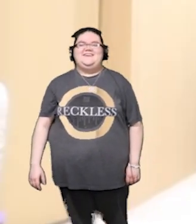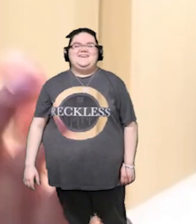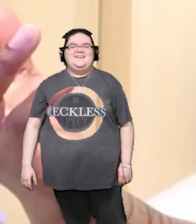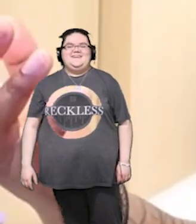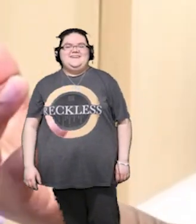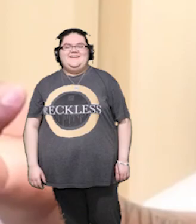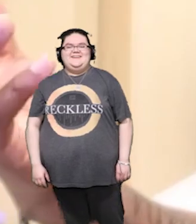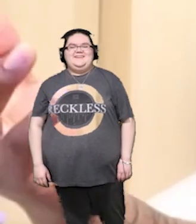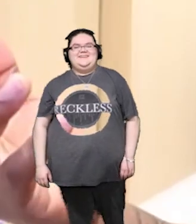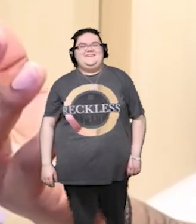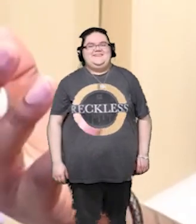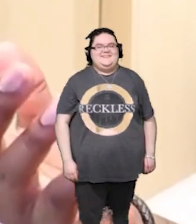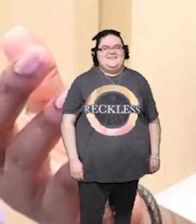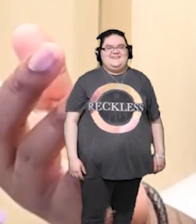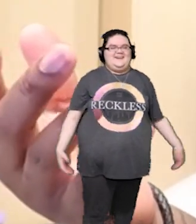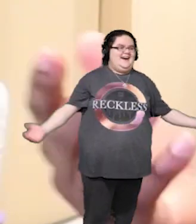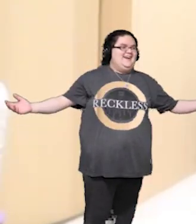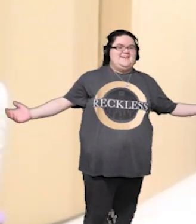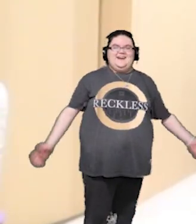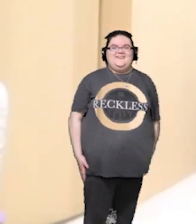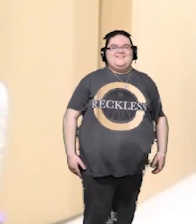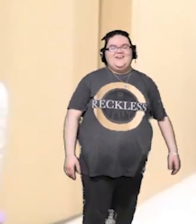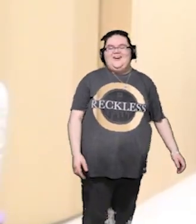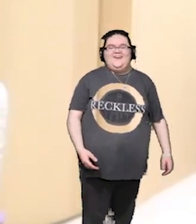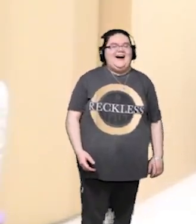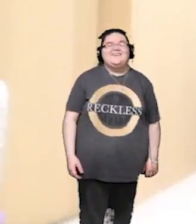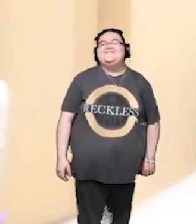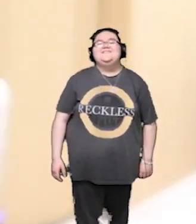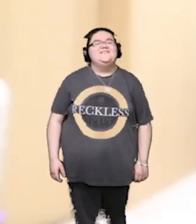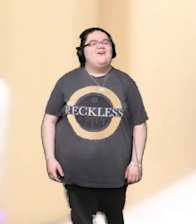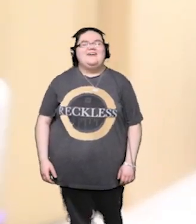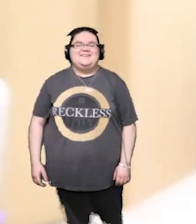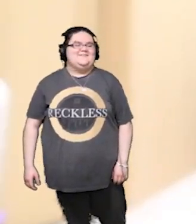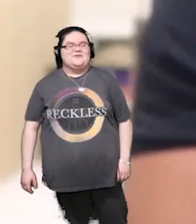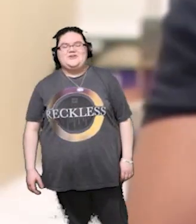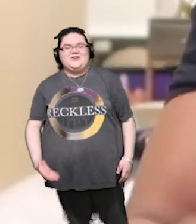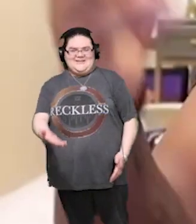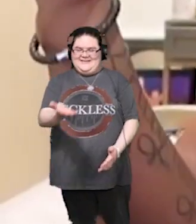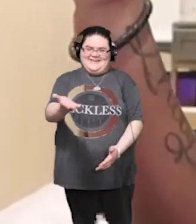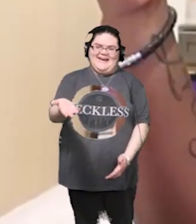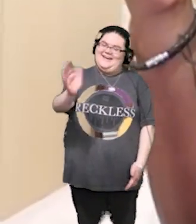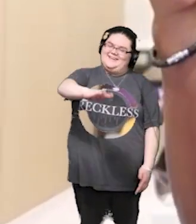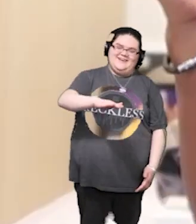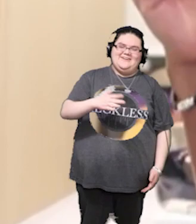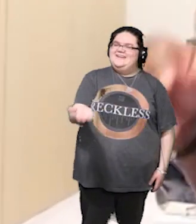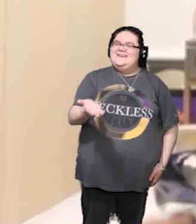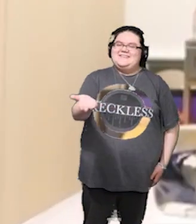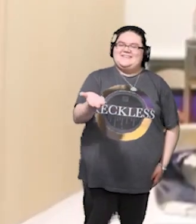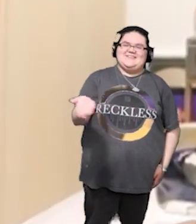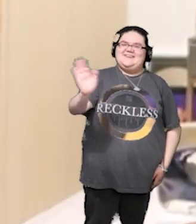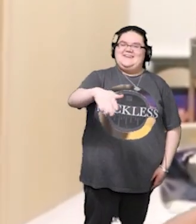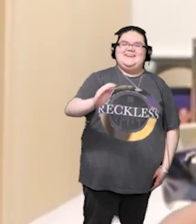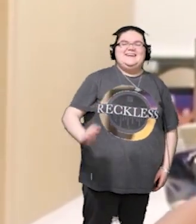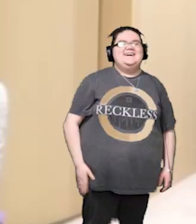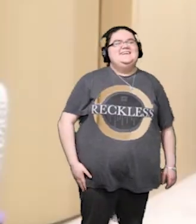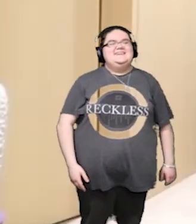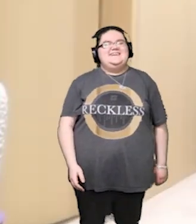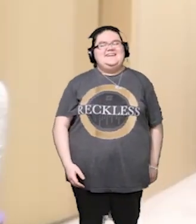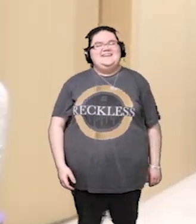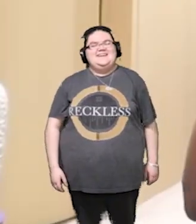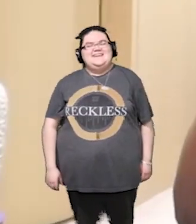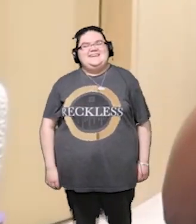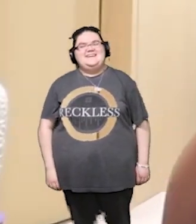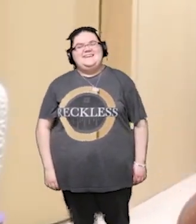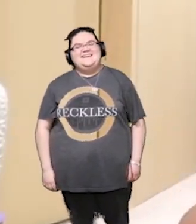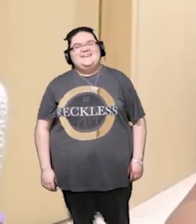so what does he think solar panels are for? I don't know. I have no idea. For cooking in that, sun. You know? To